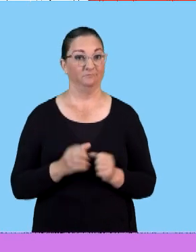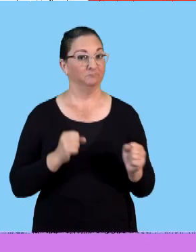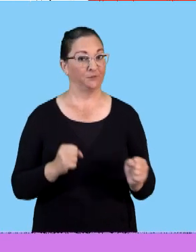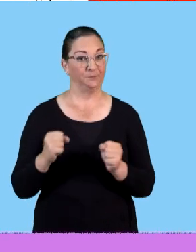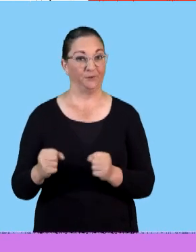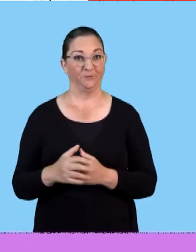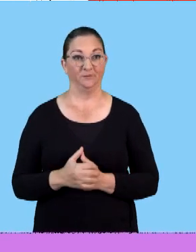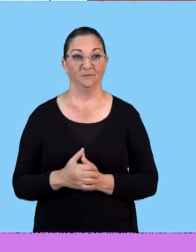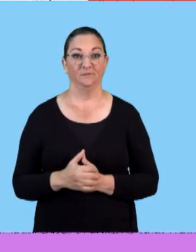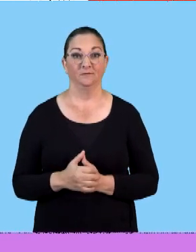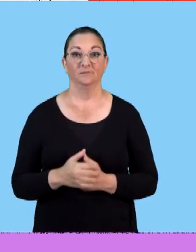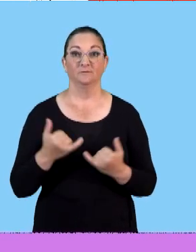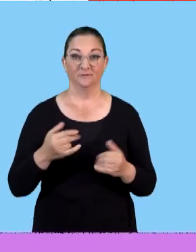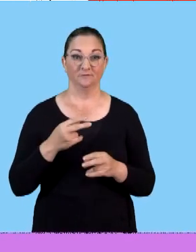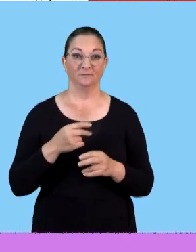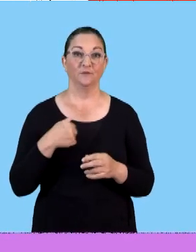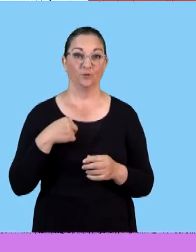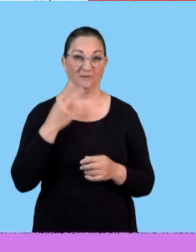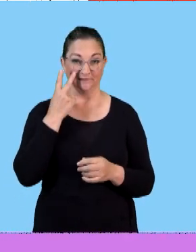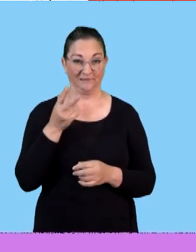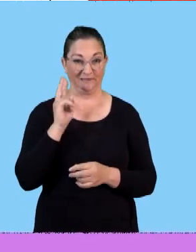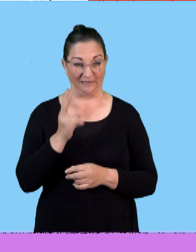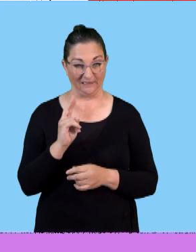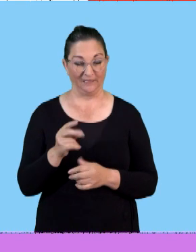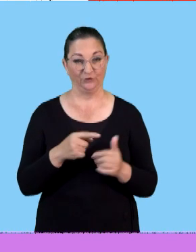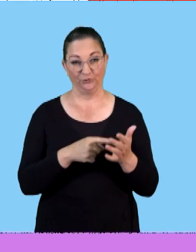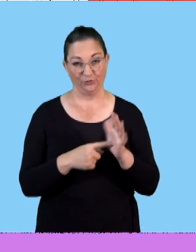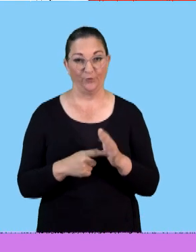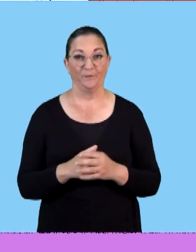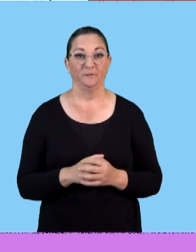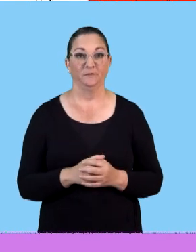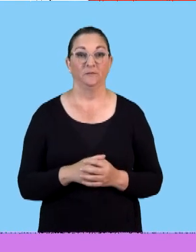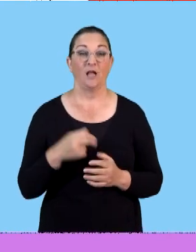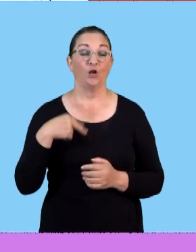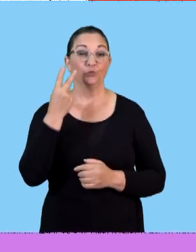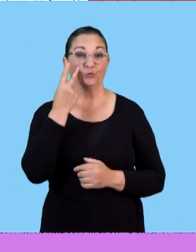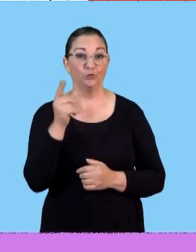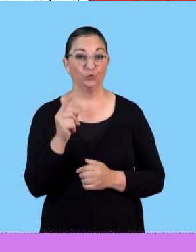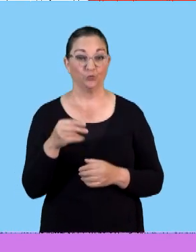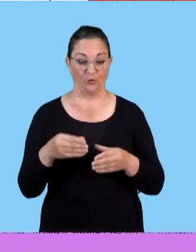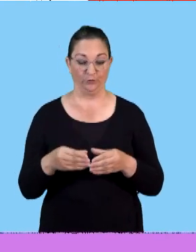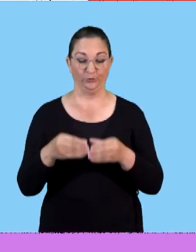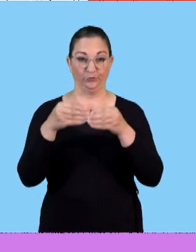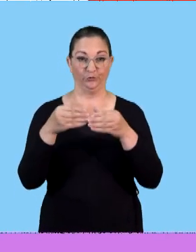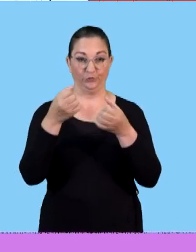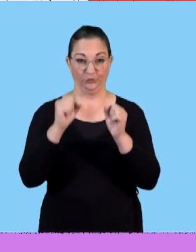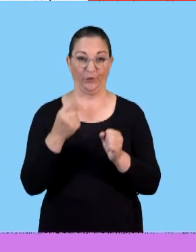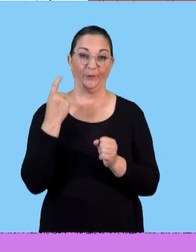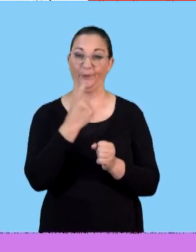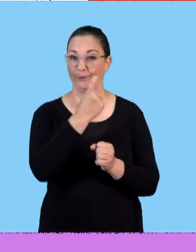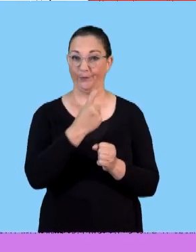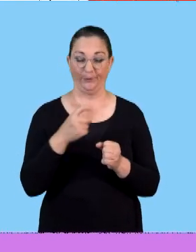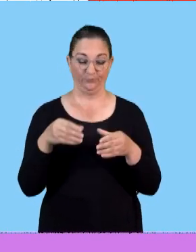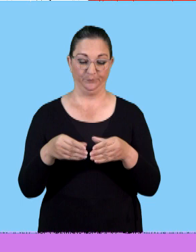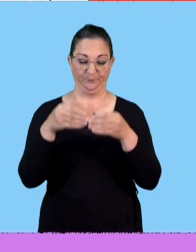cubic centimeters. All right, guys, I'll run through this and then we come to our conclusion. So I looked at my